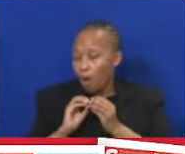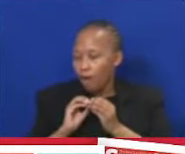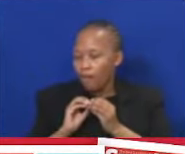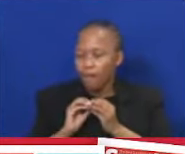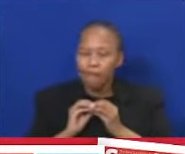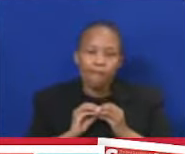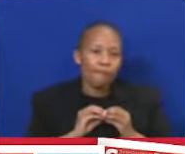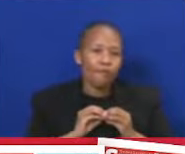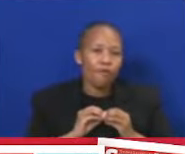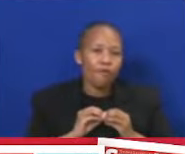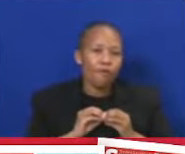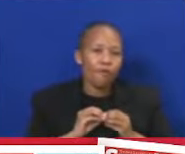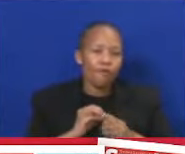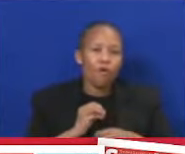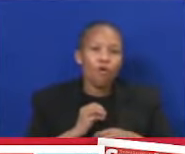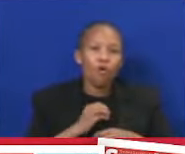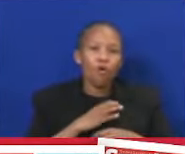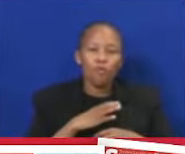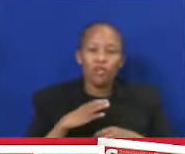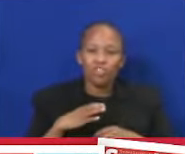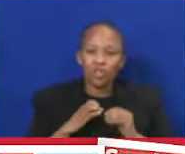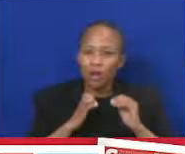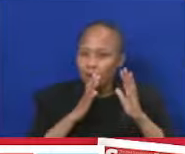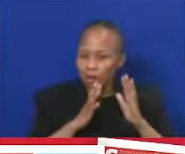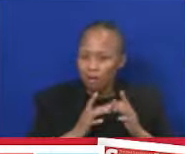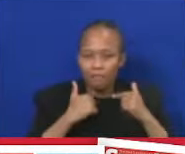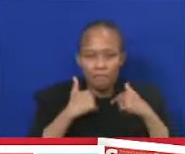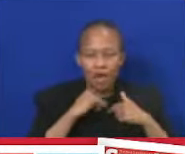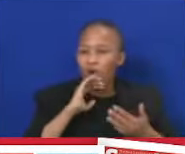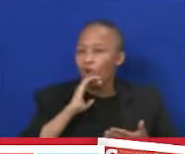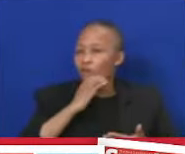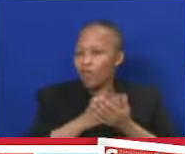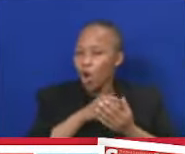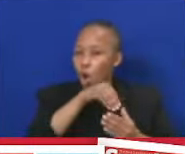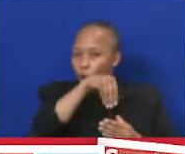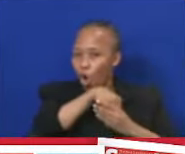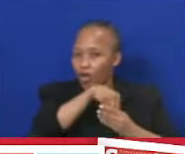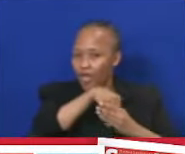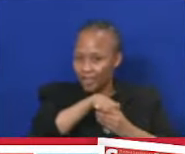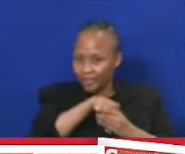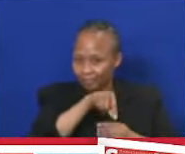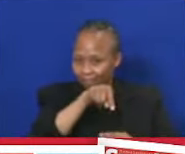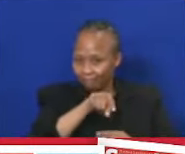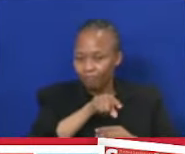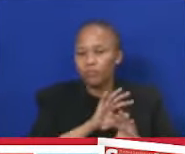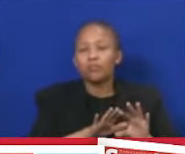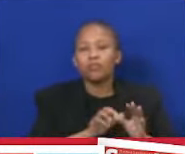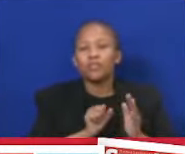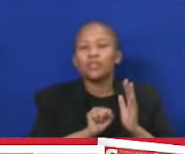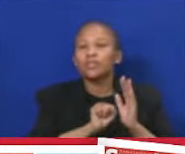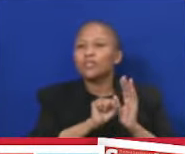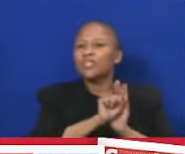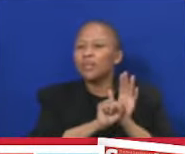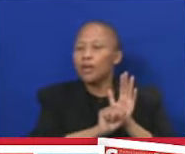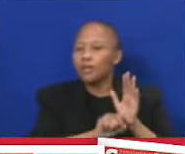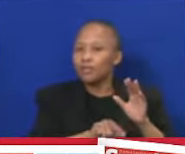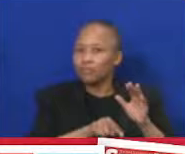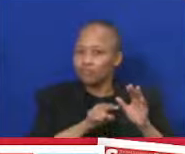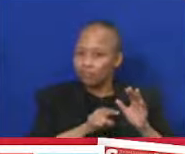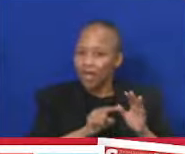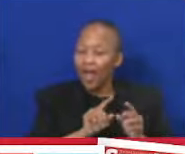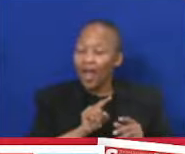Commissioners, I confirm that the contents of the statements and that the correctness thereof